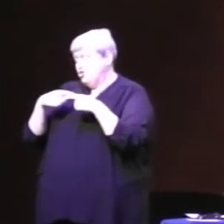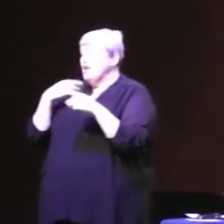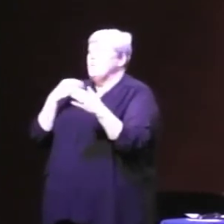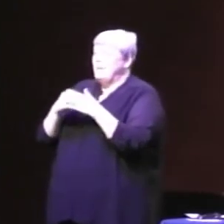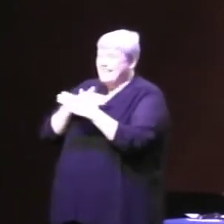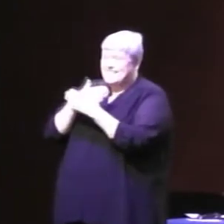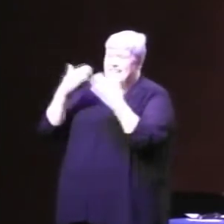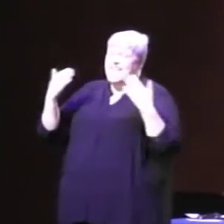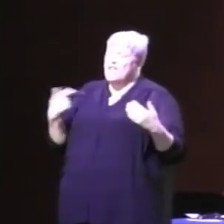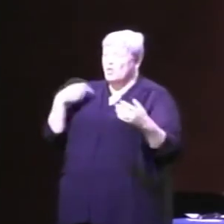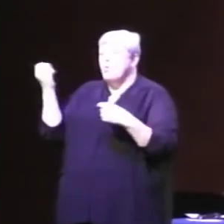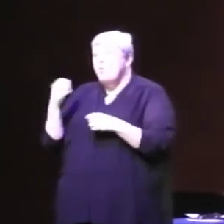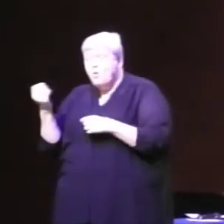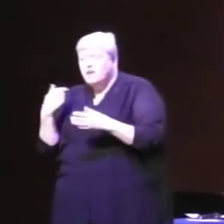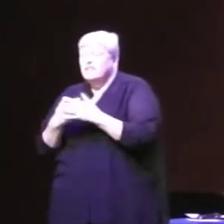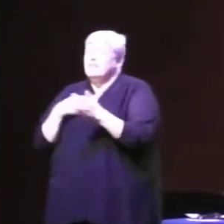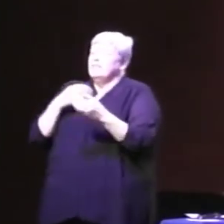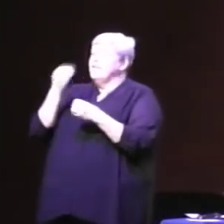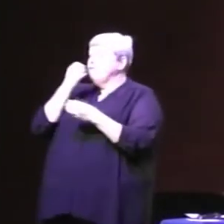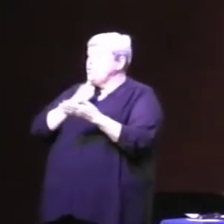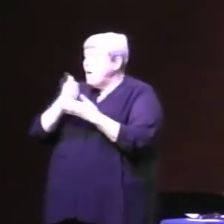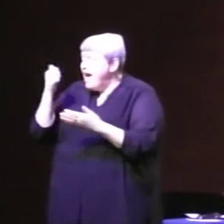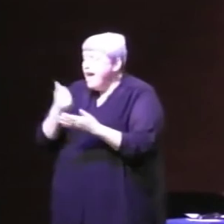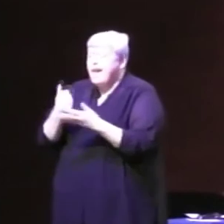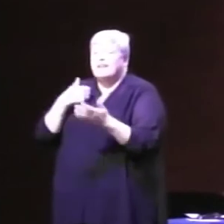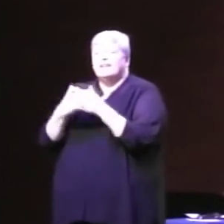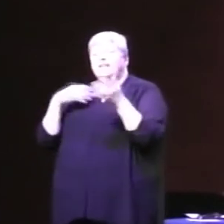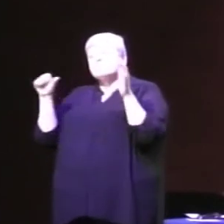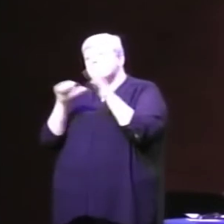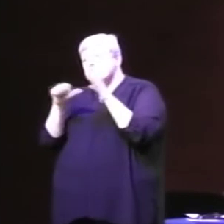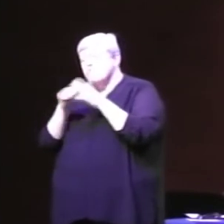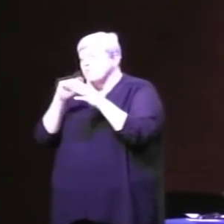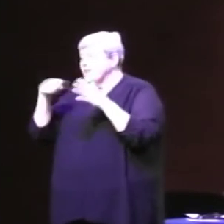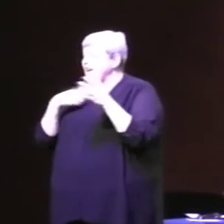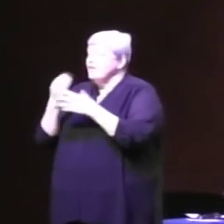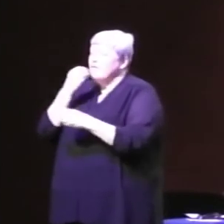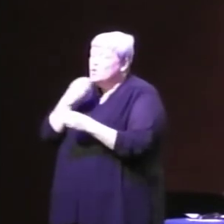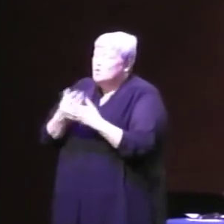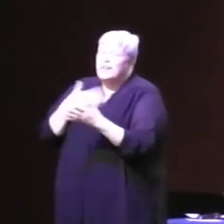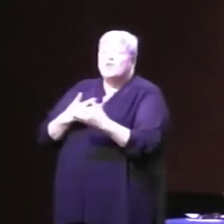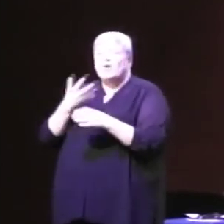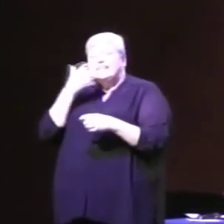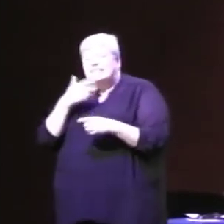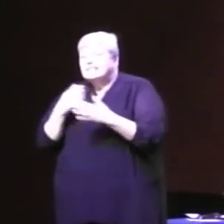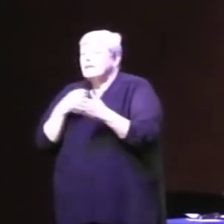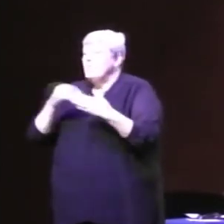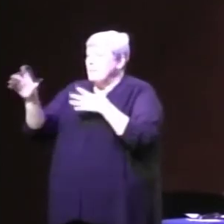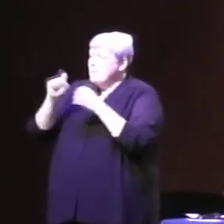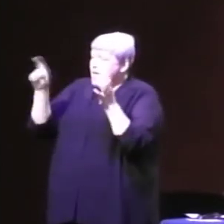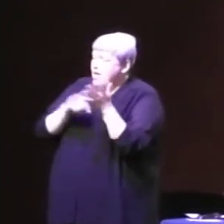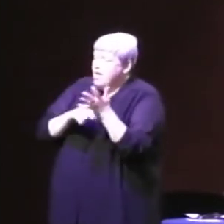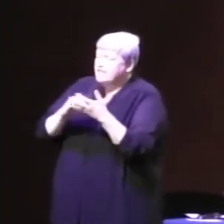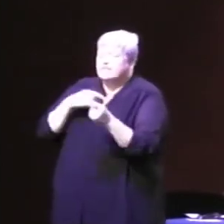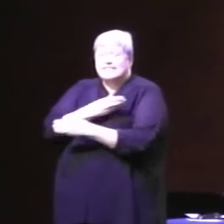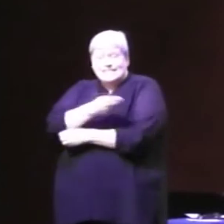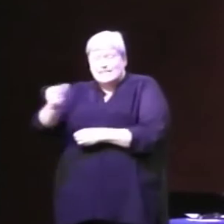food banks, of a daily struggle to make ends meet, pay bills and put food on the table, stories of misery and despair. Some of these in the Scottish Government